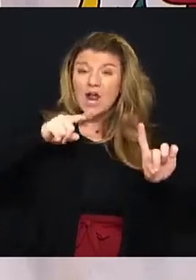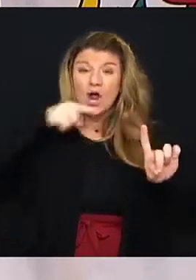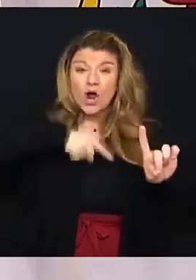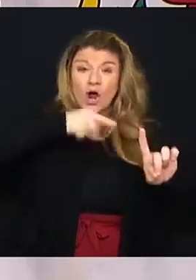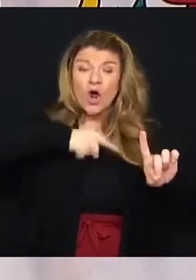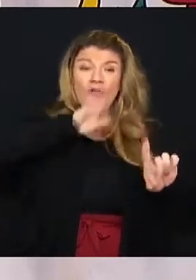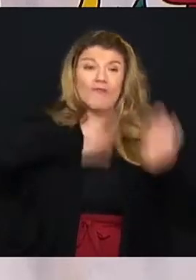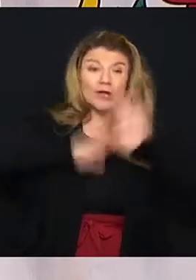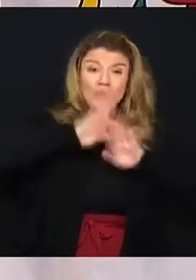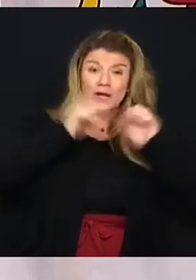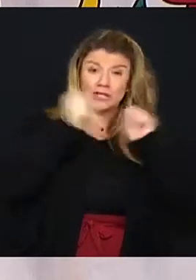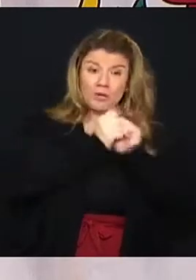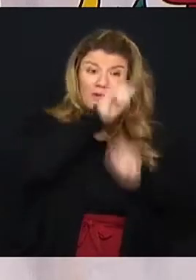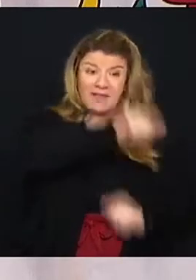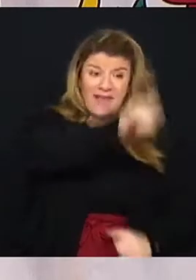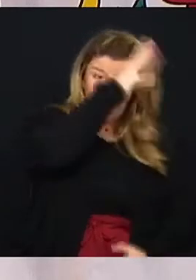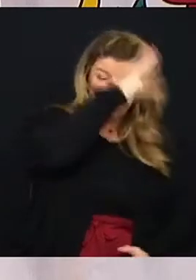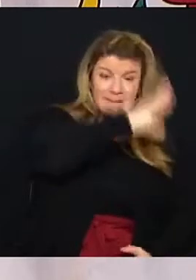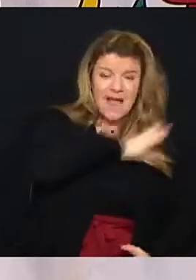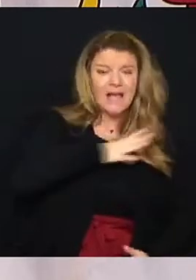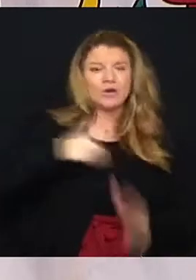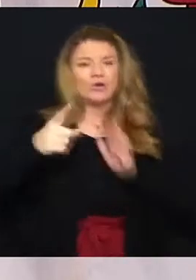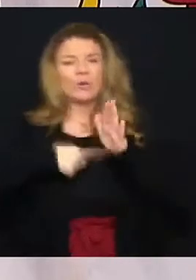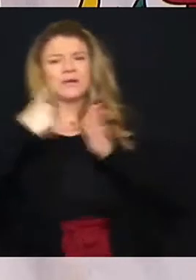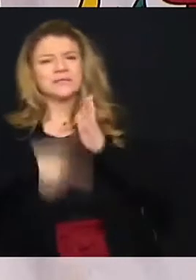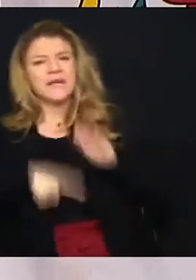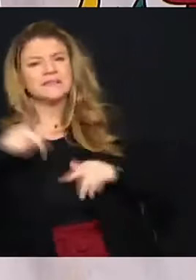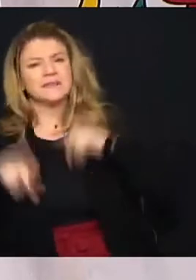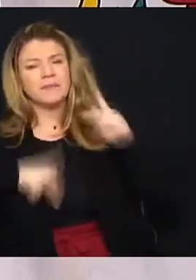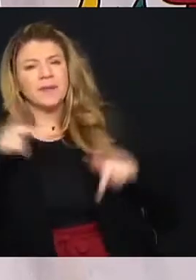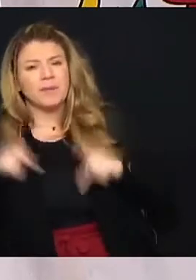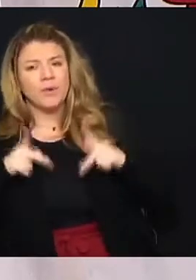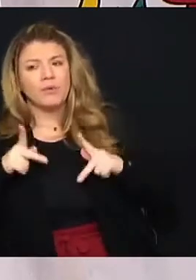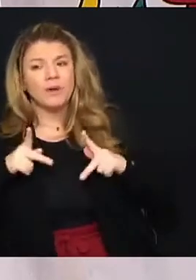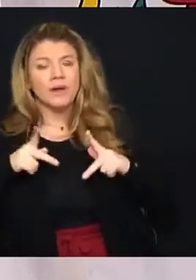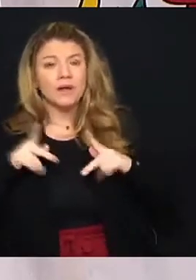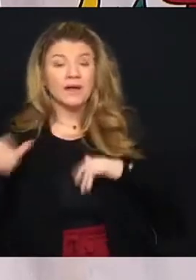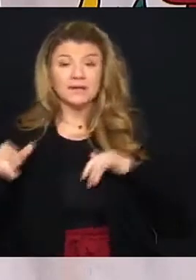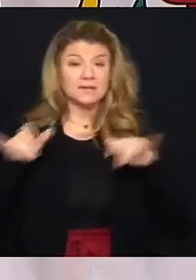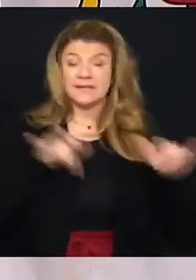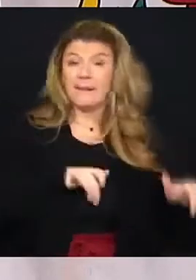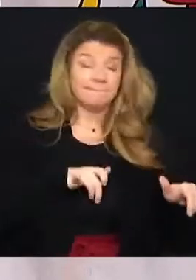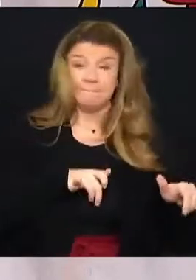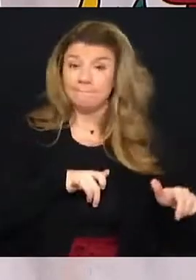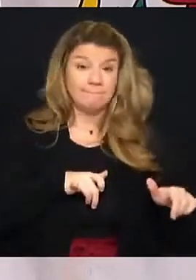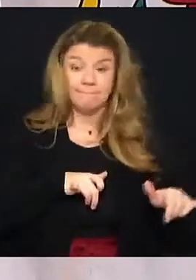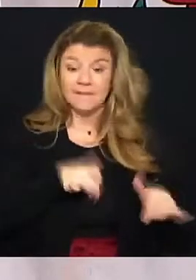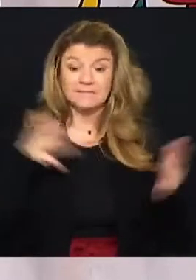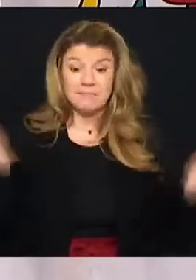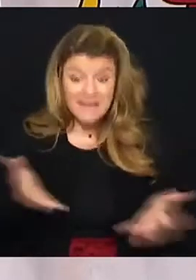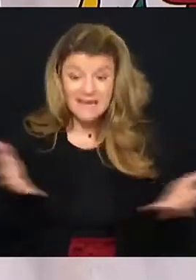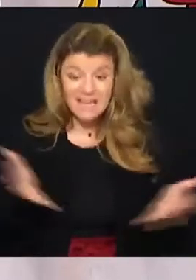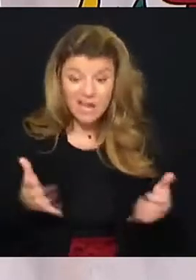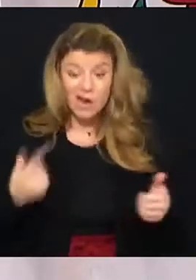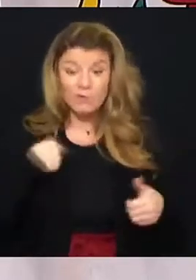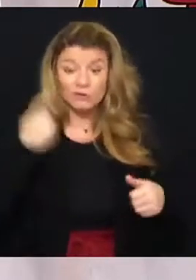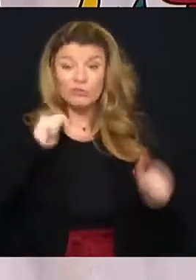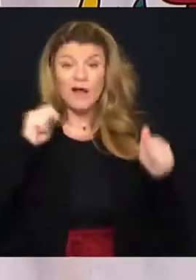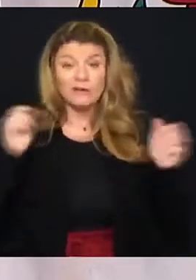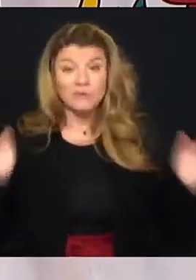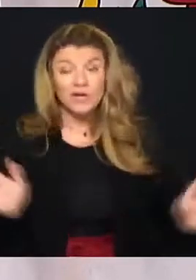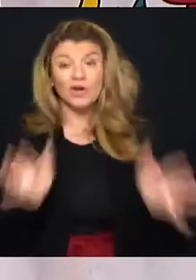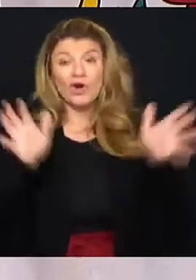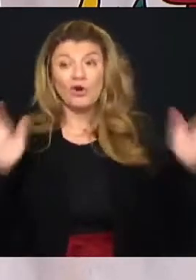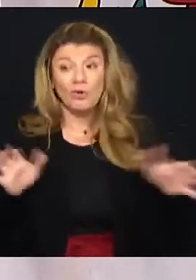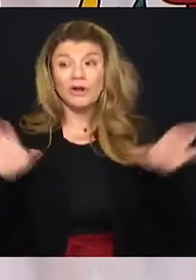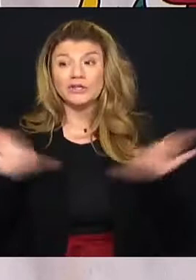Virginia. Well, I'm going to tell you this, just like what we're doing as far as being here and trying to encourage and doing everything we can